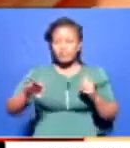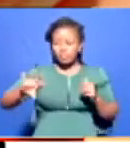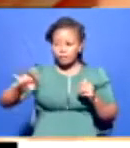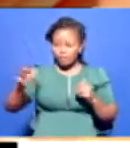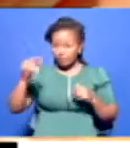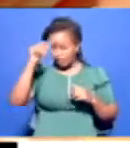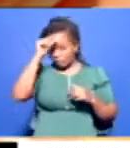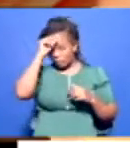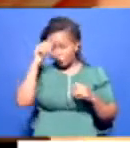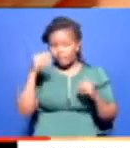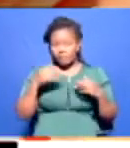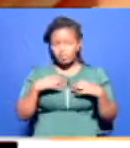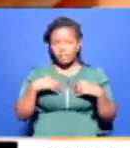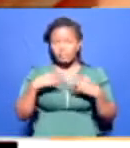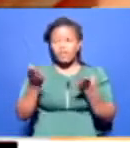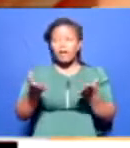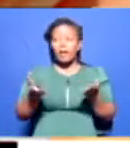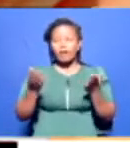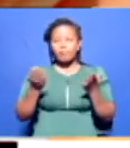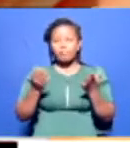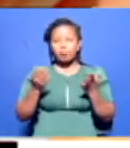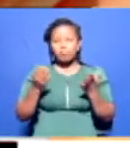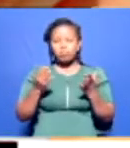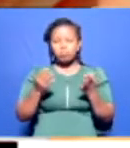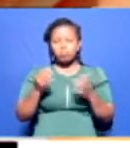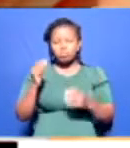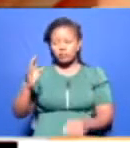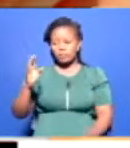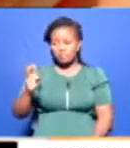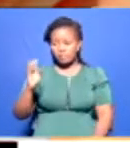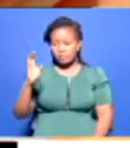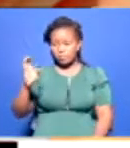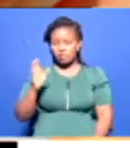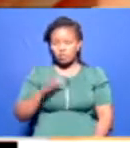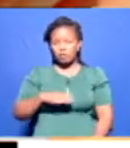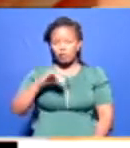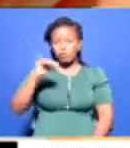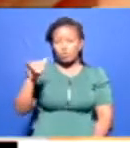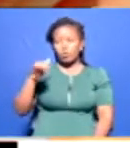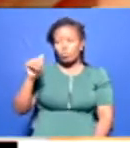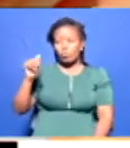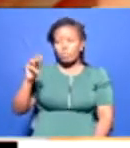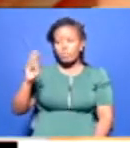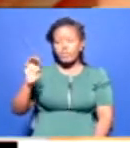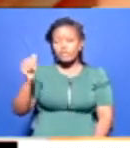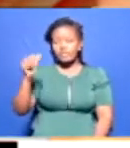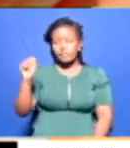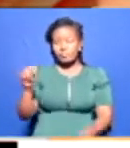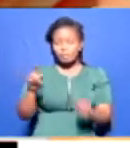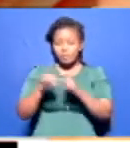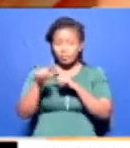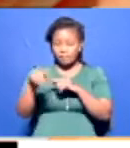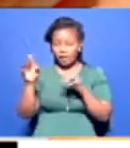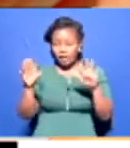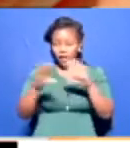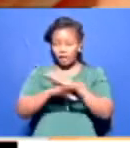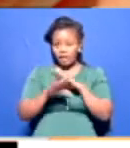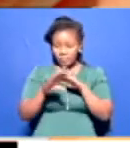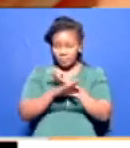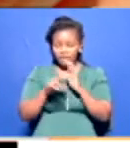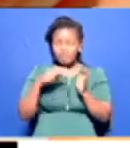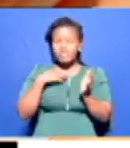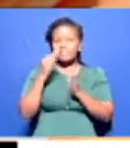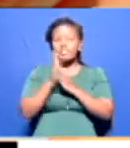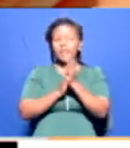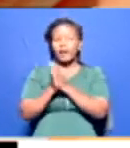unveiled County Education CEC James Kinyua Mutugi as her running mate in her quest to retain